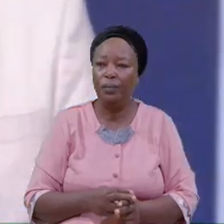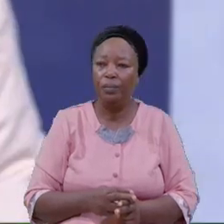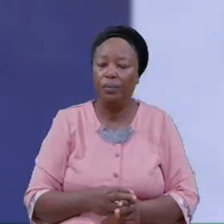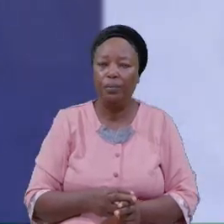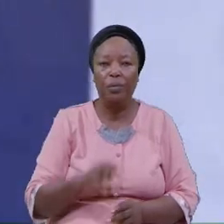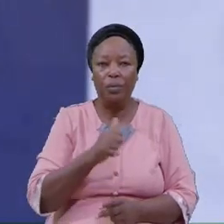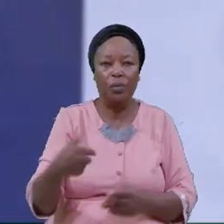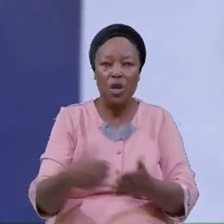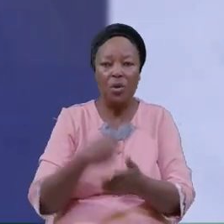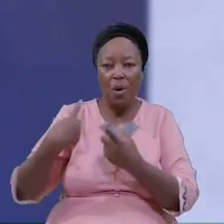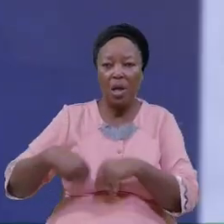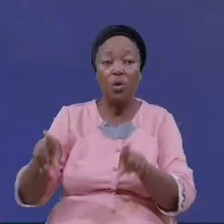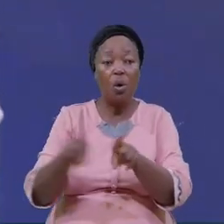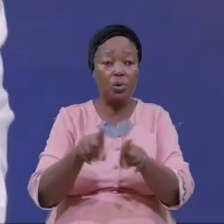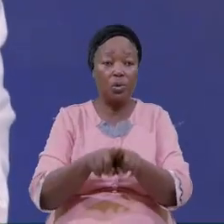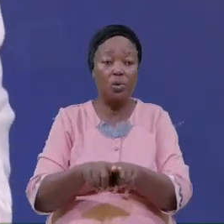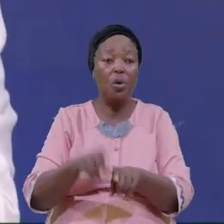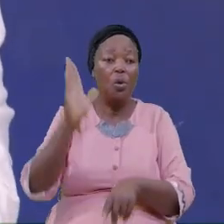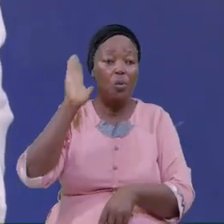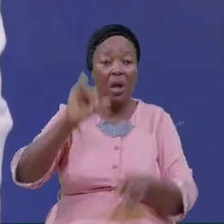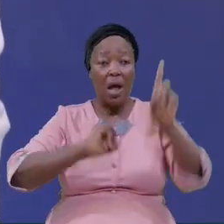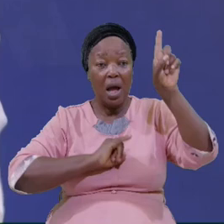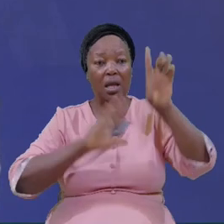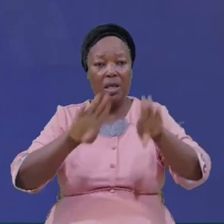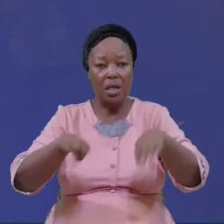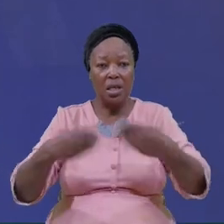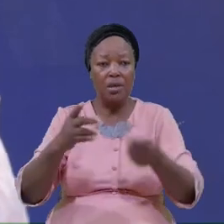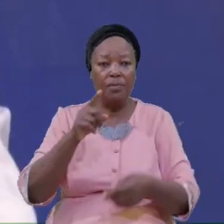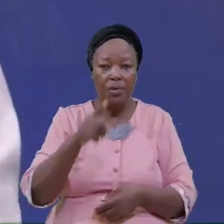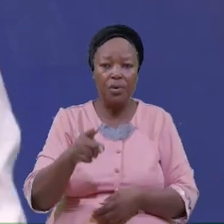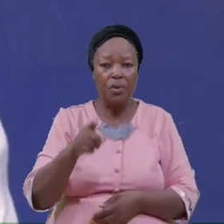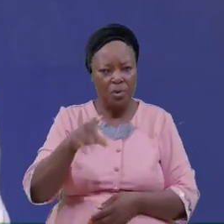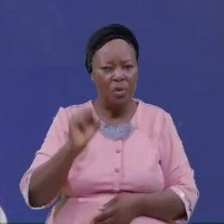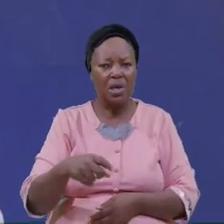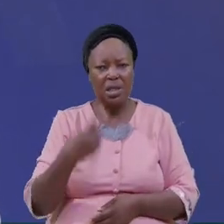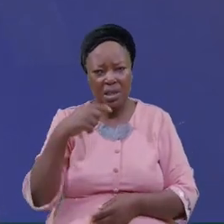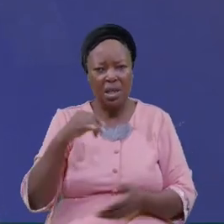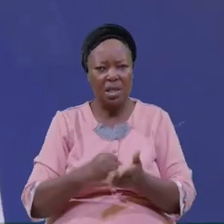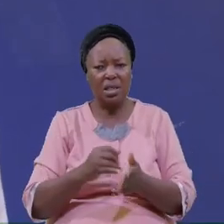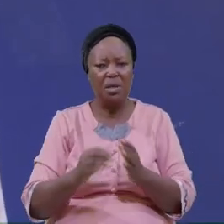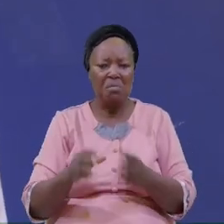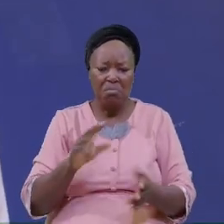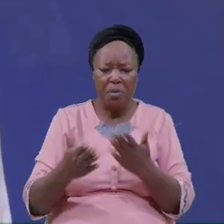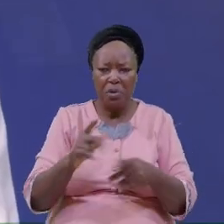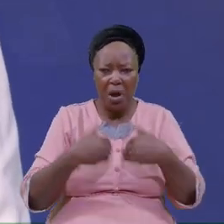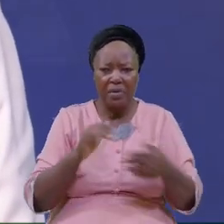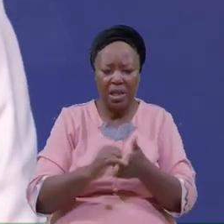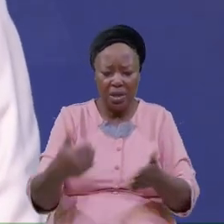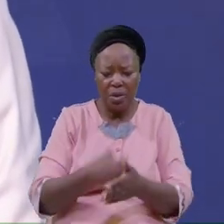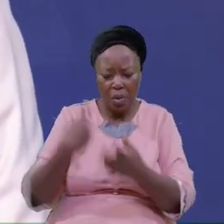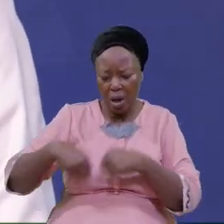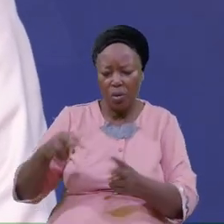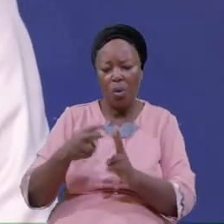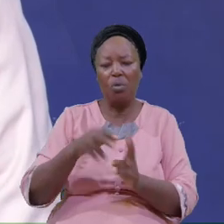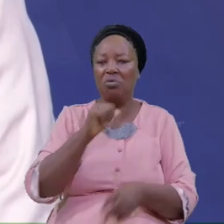also will I give you. You can tell whether you have the new heart or not. Il dit, je vous donnerai un cœur nouveau. Et vous